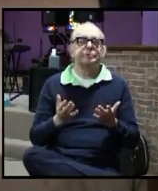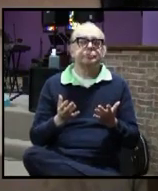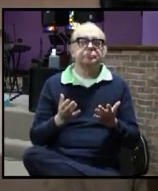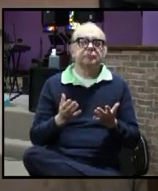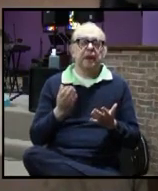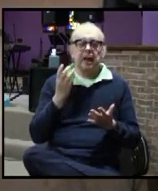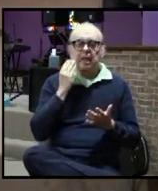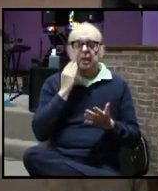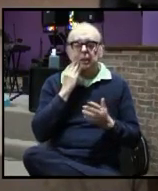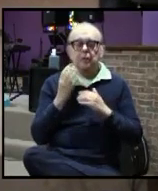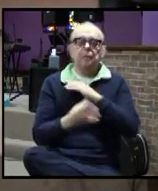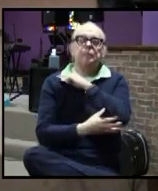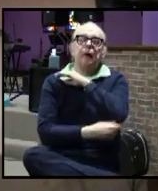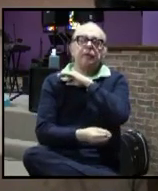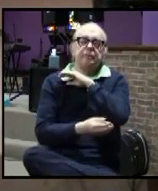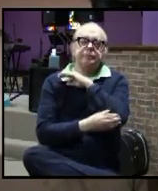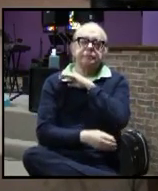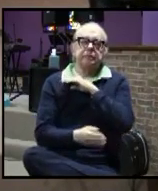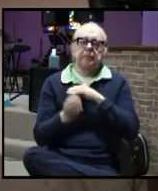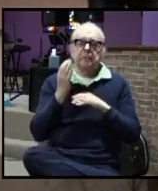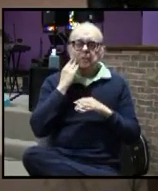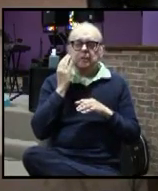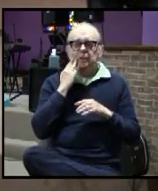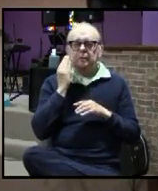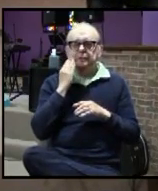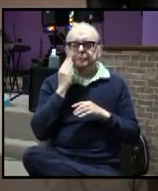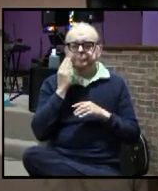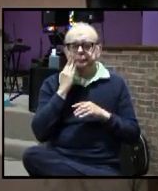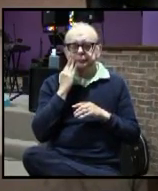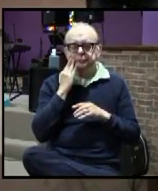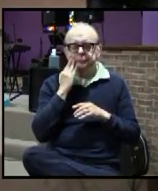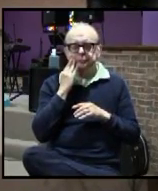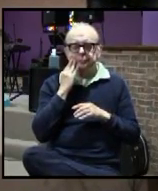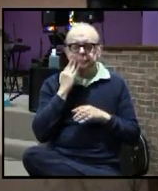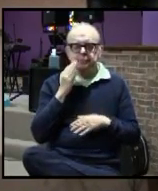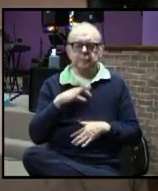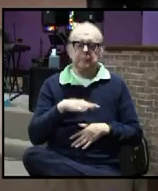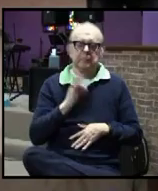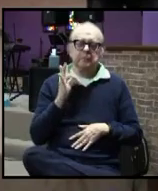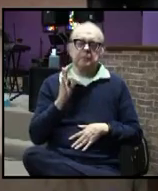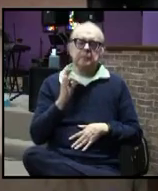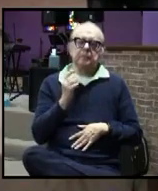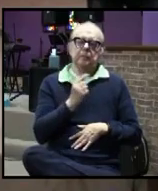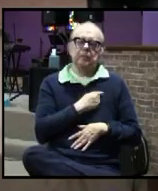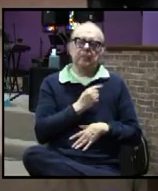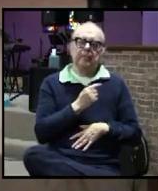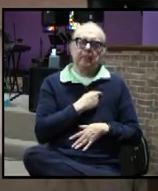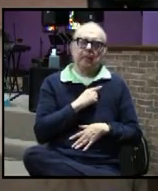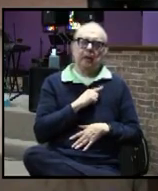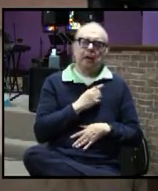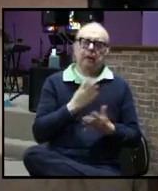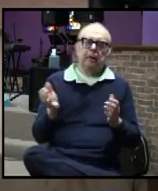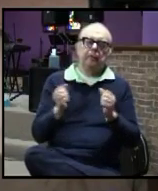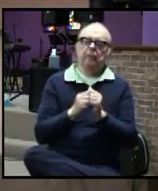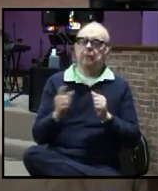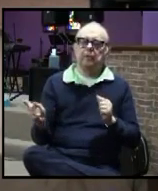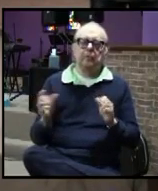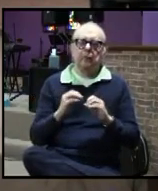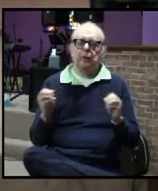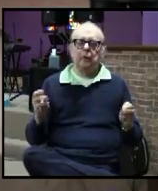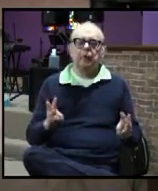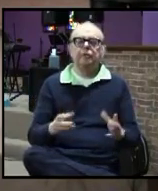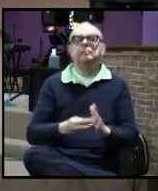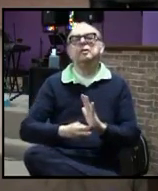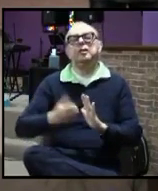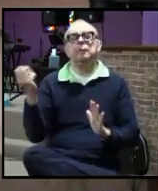They knew poverty. They knew this weight of spiritual guilt that they carried around with them with no way